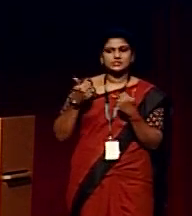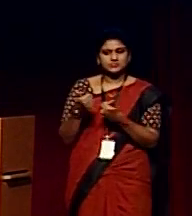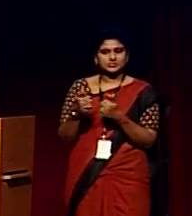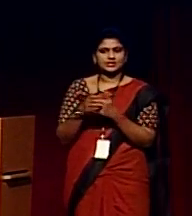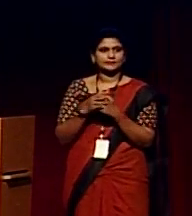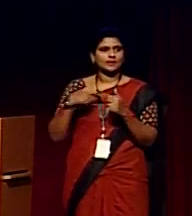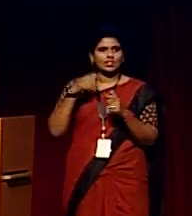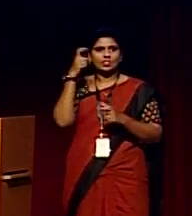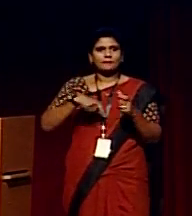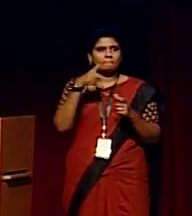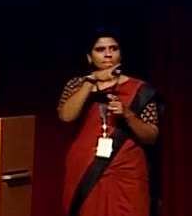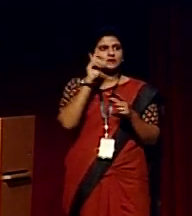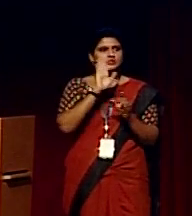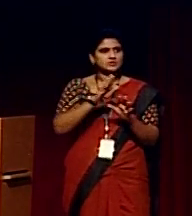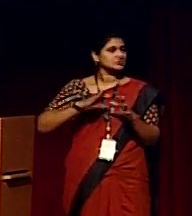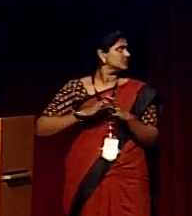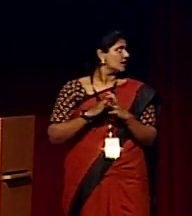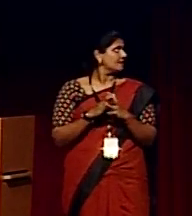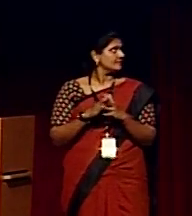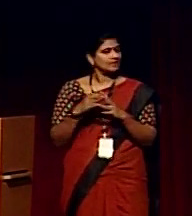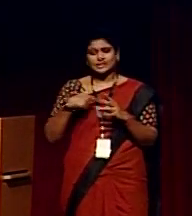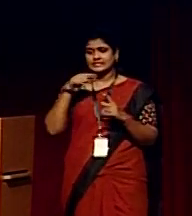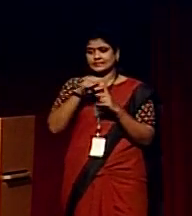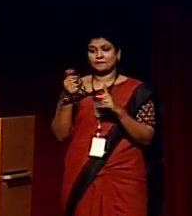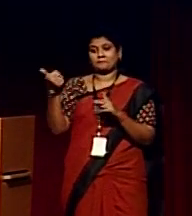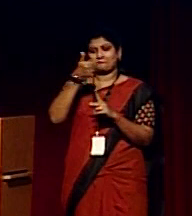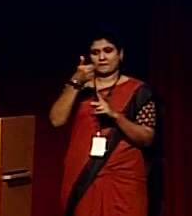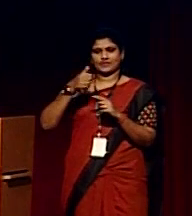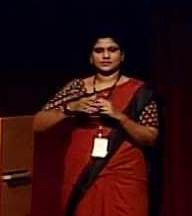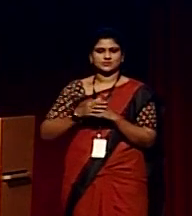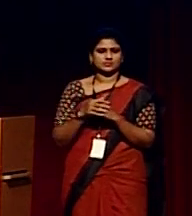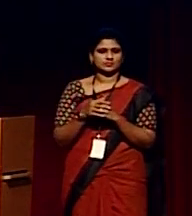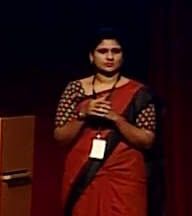Javad is here, who is our program manager there.